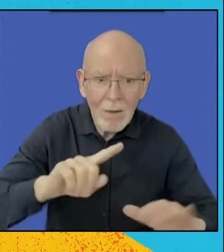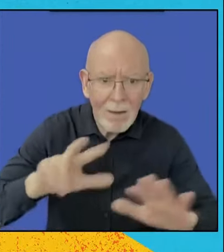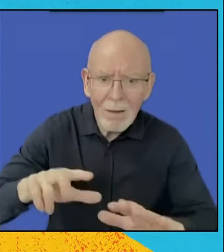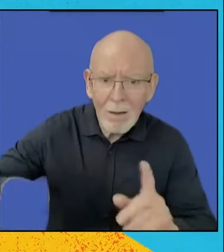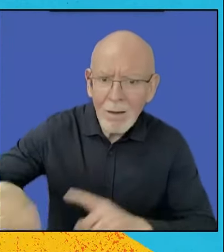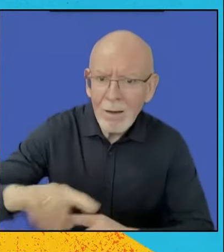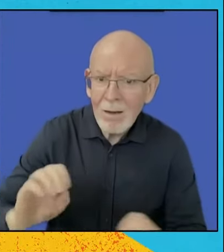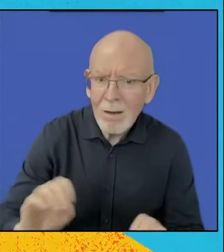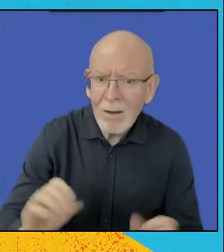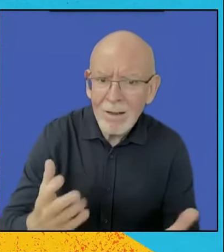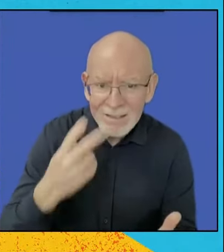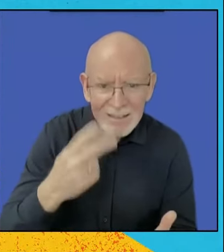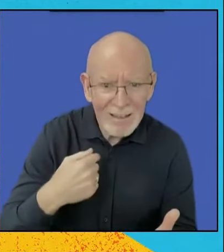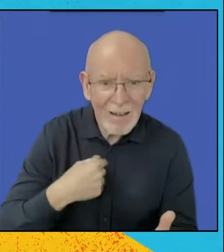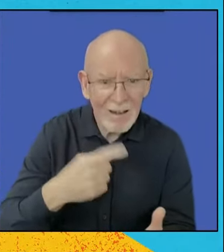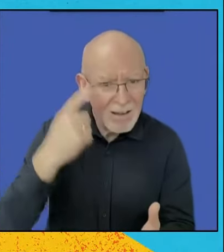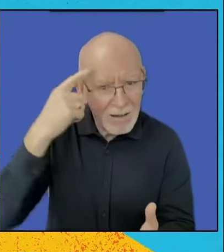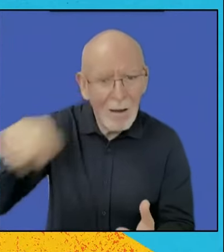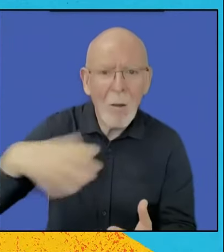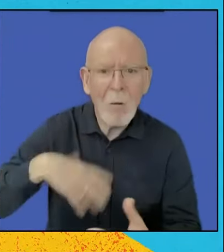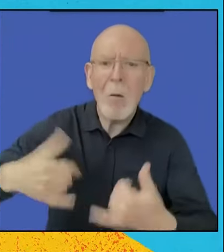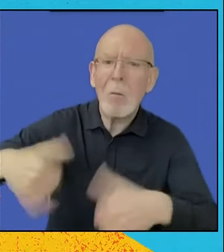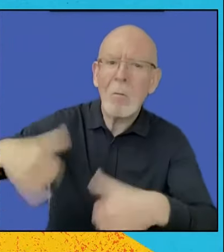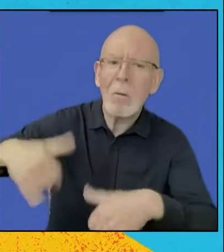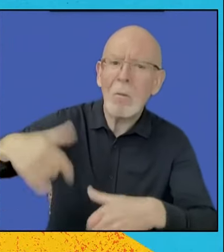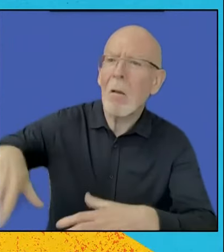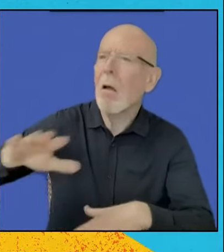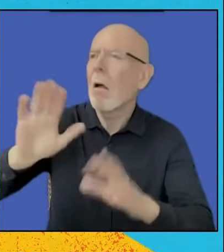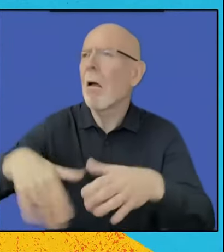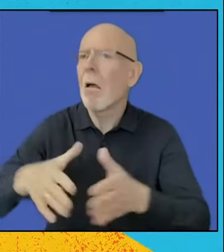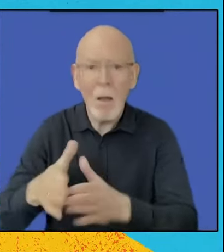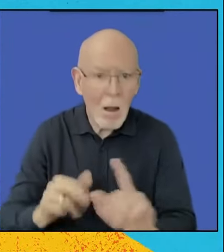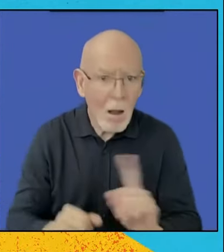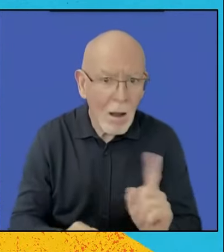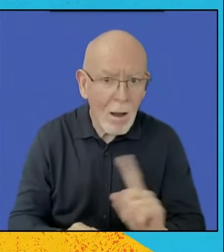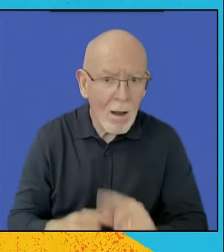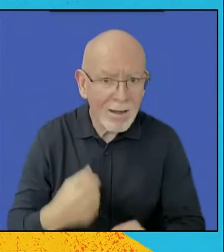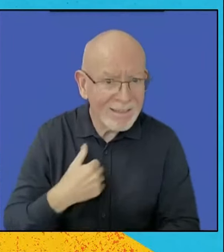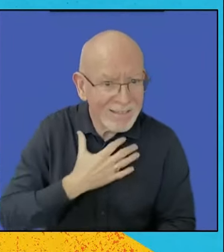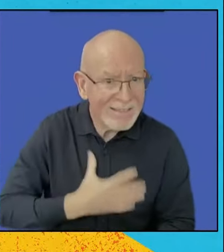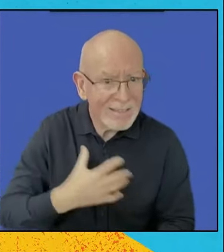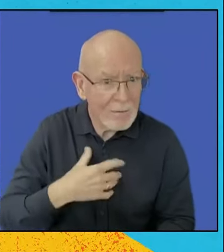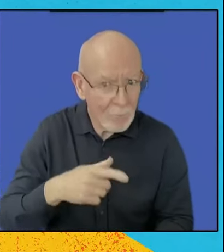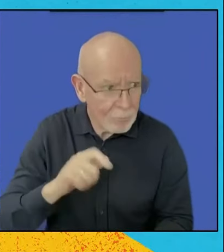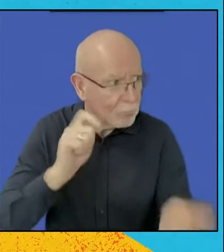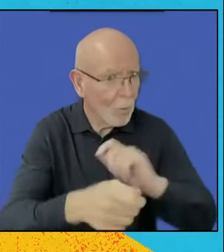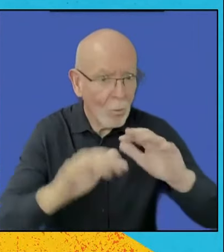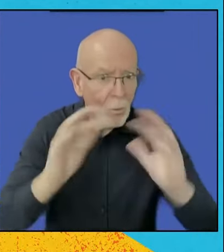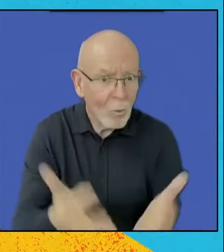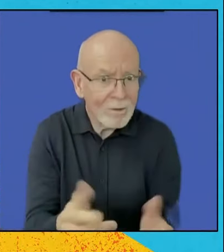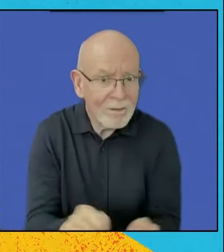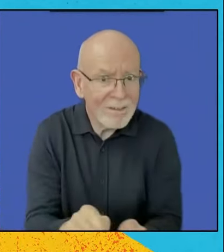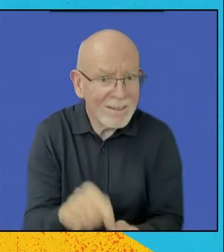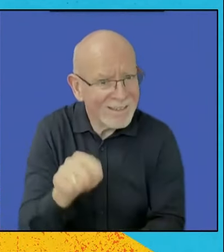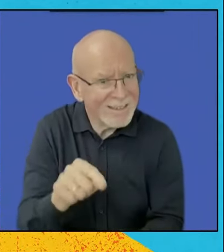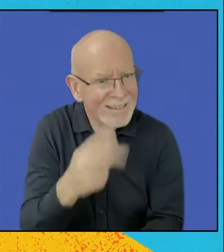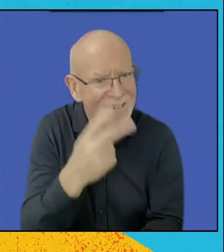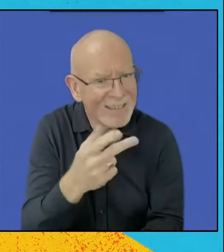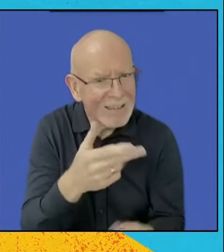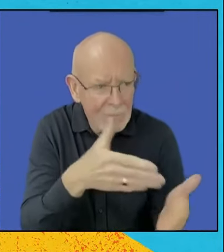recognize that the barriers that we are facing through are based in our context, in our gender, in our race, in